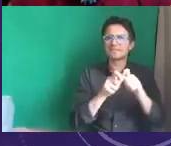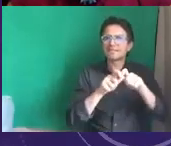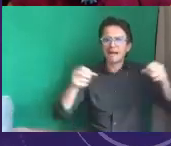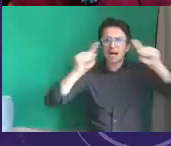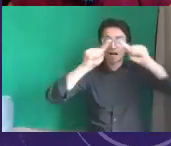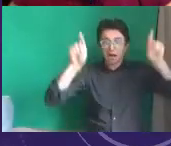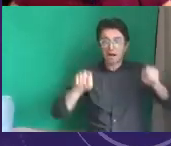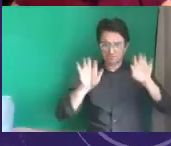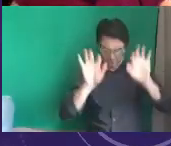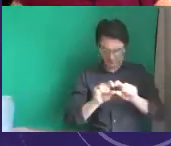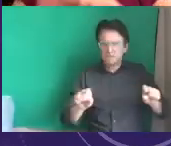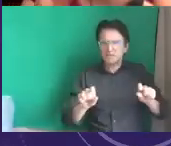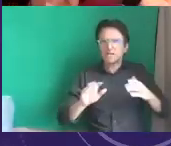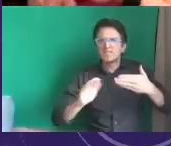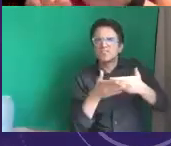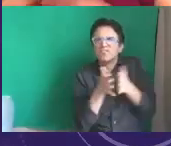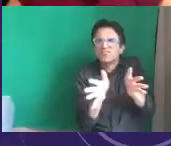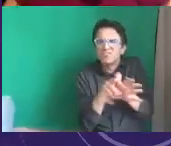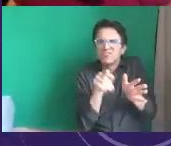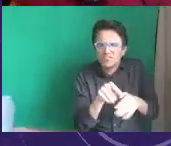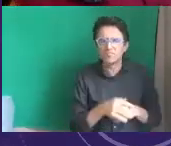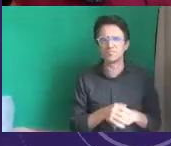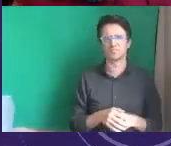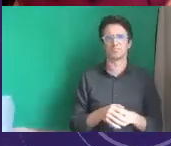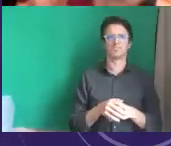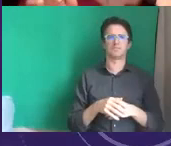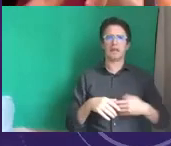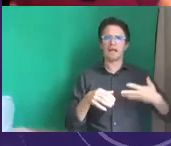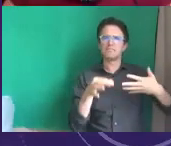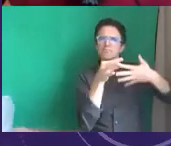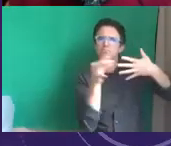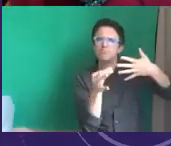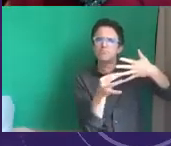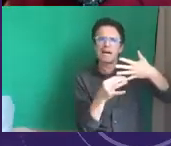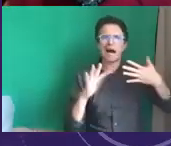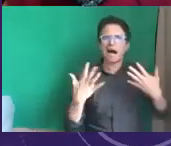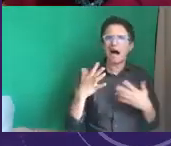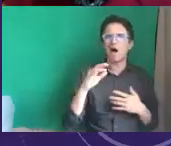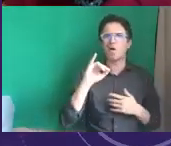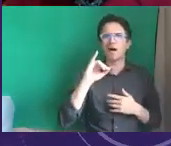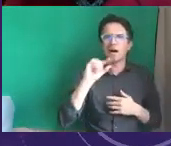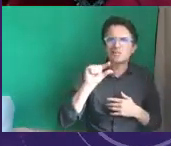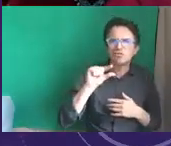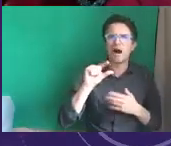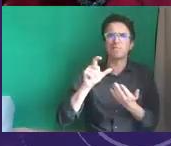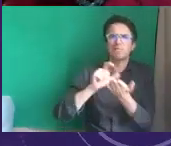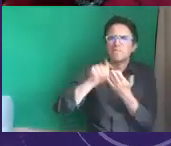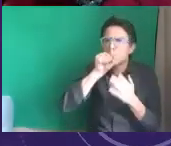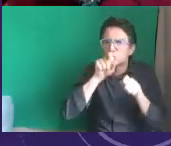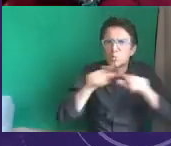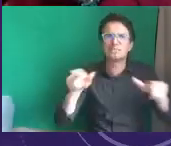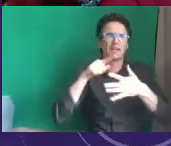are you guys ready for the inclusion, hashtag inclusion series, heart emojis?